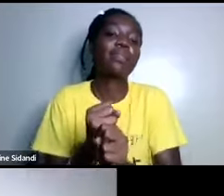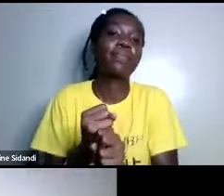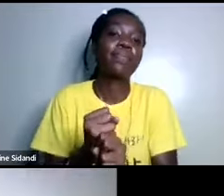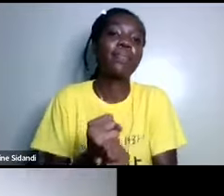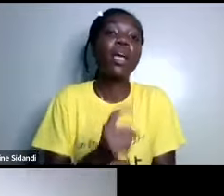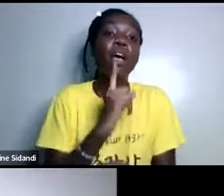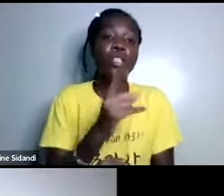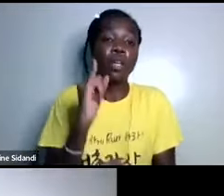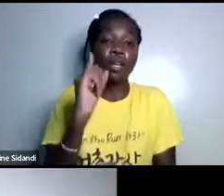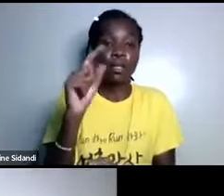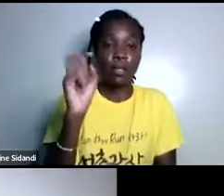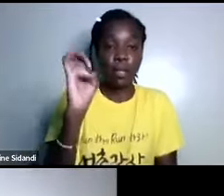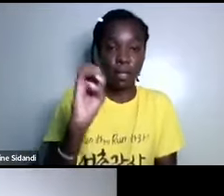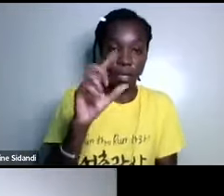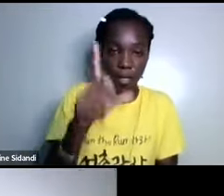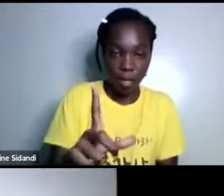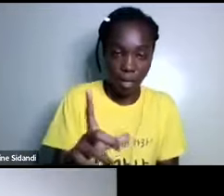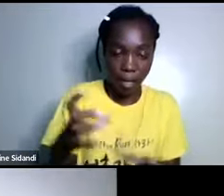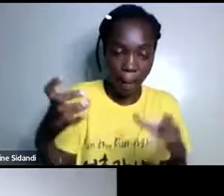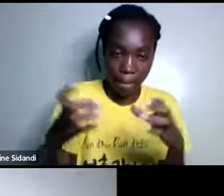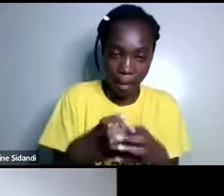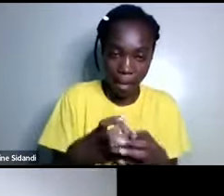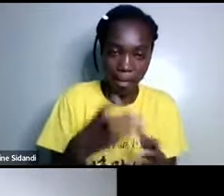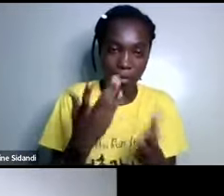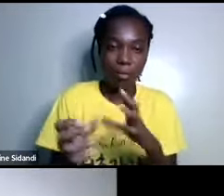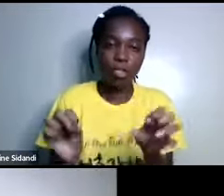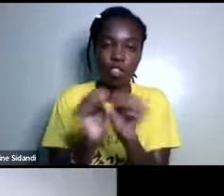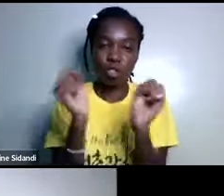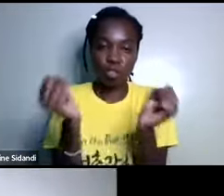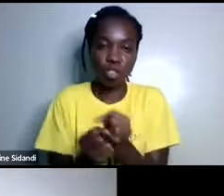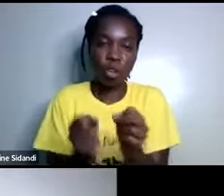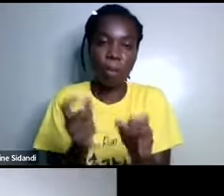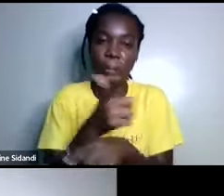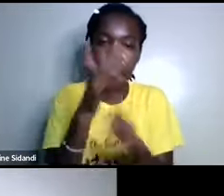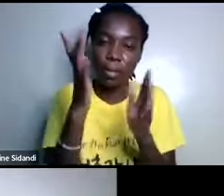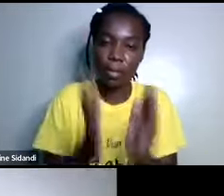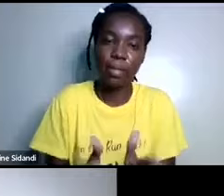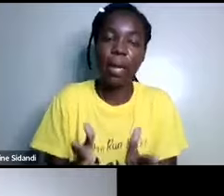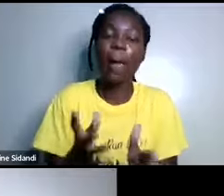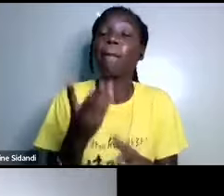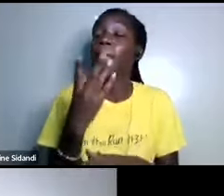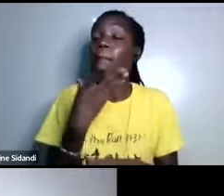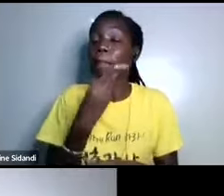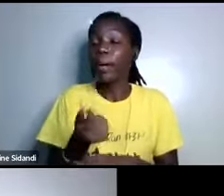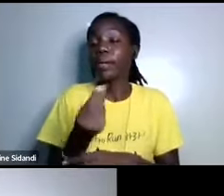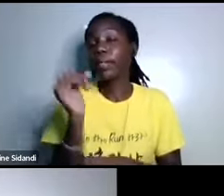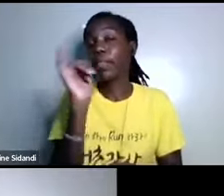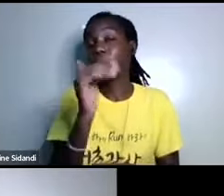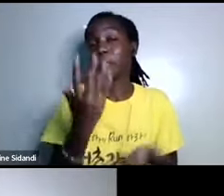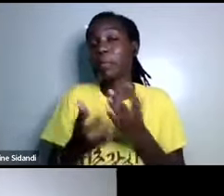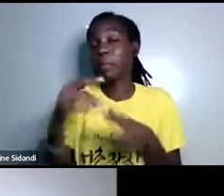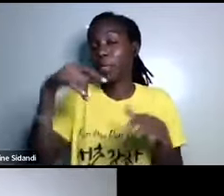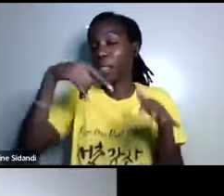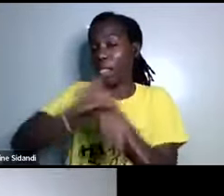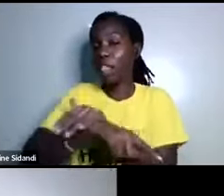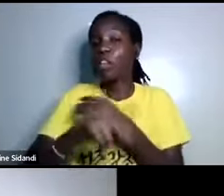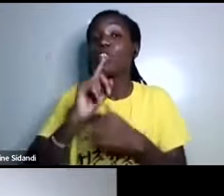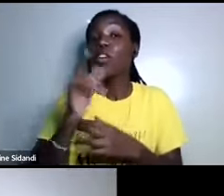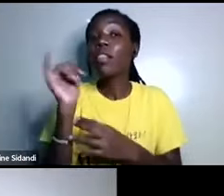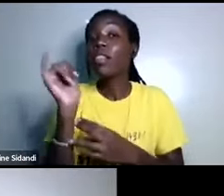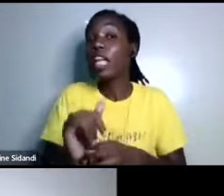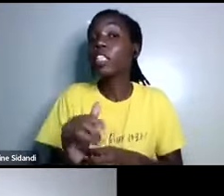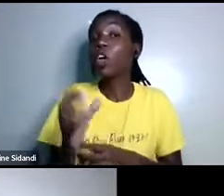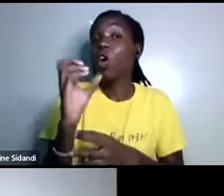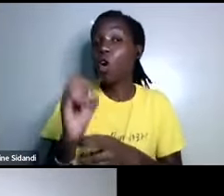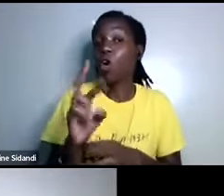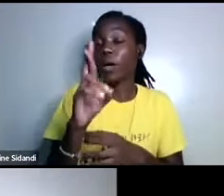which is posting on your social media pages, that money is down the drain. That is organic. If you have a website and you don't have a funnel,